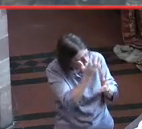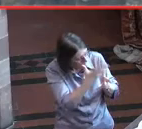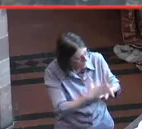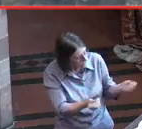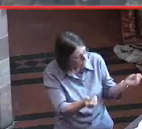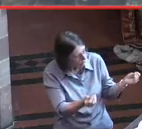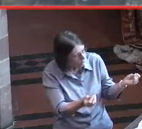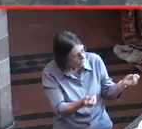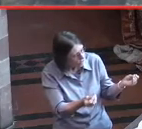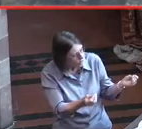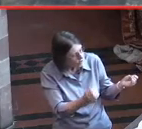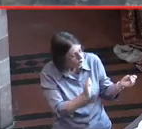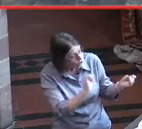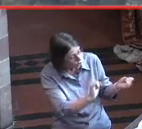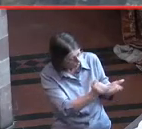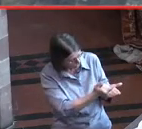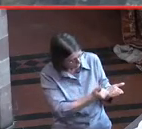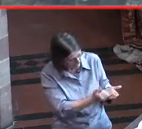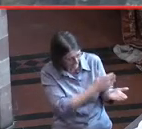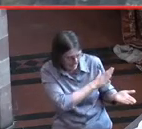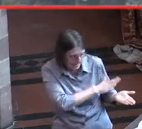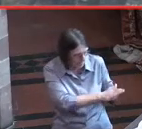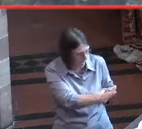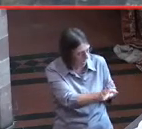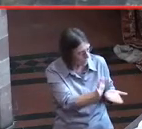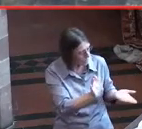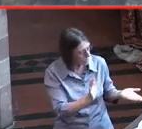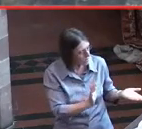departed and your sin is blotted out."